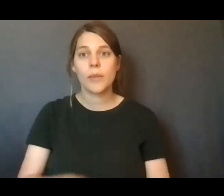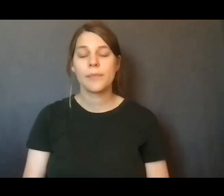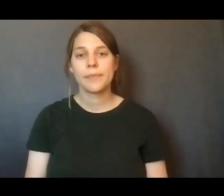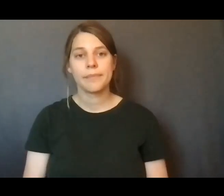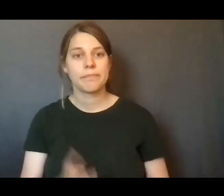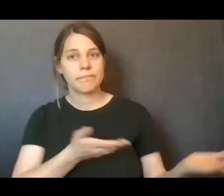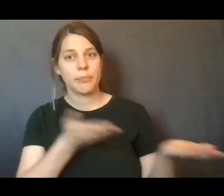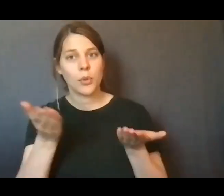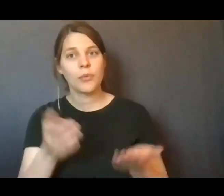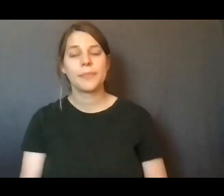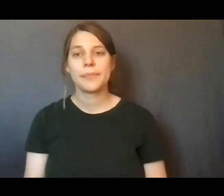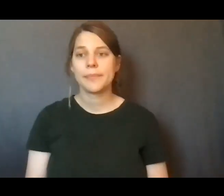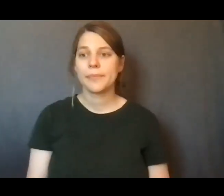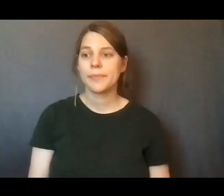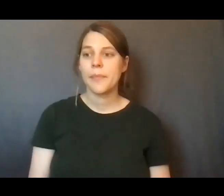move.